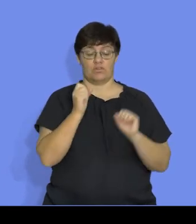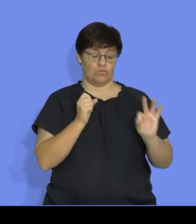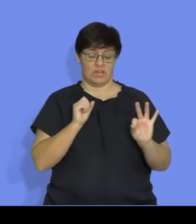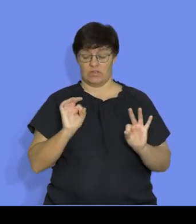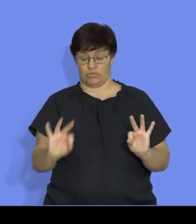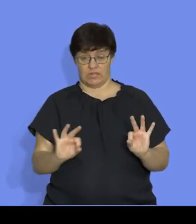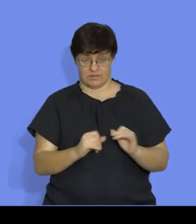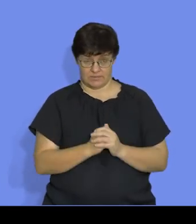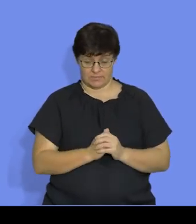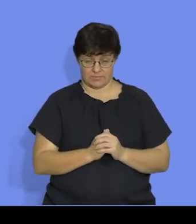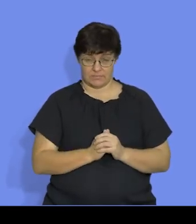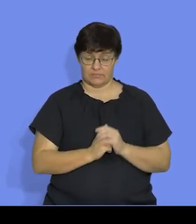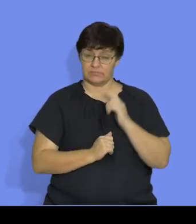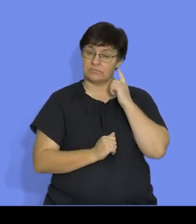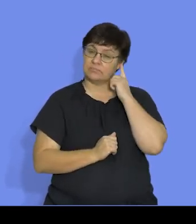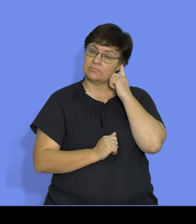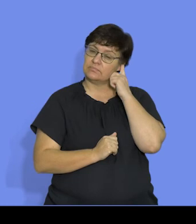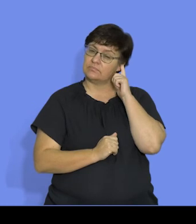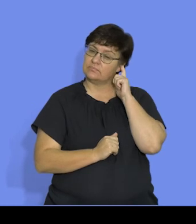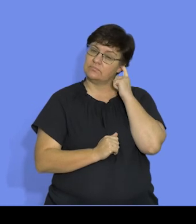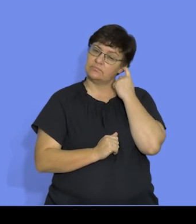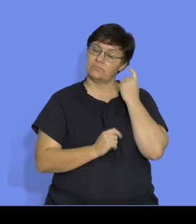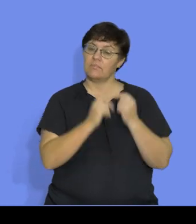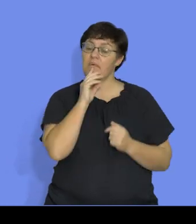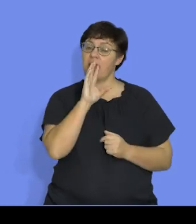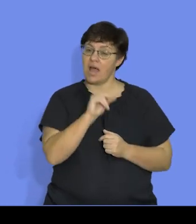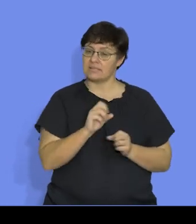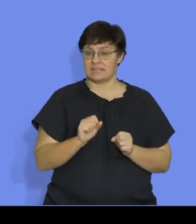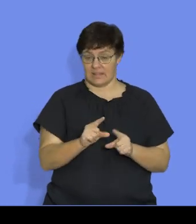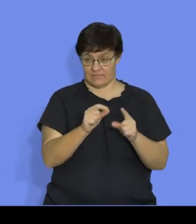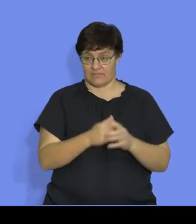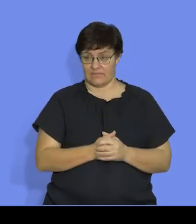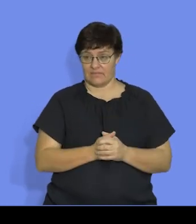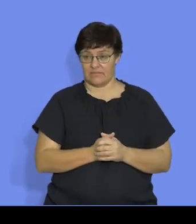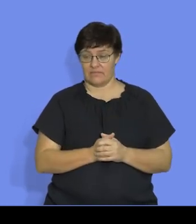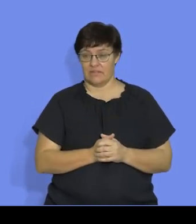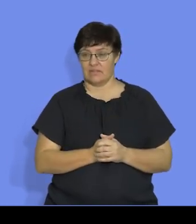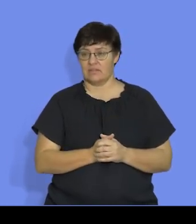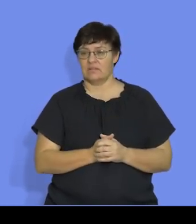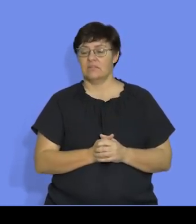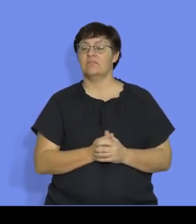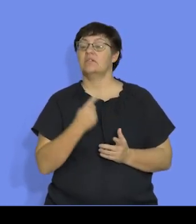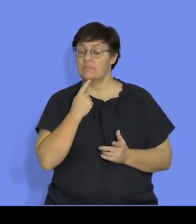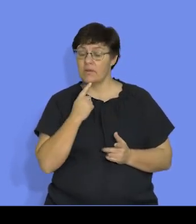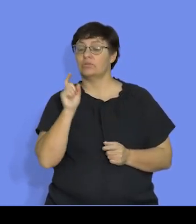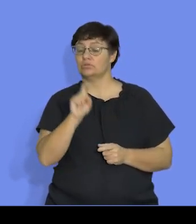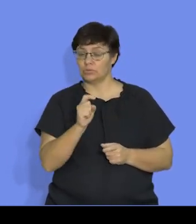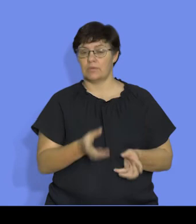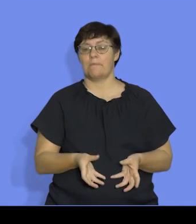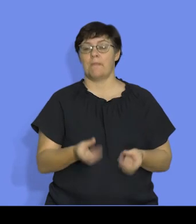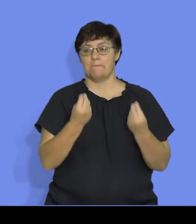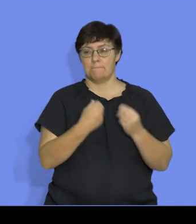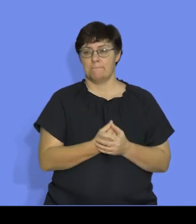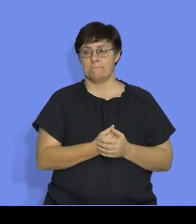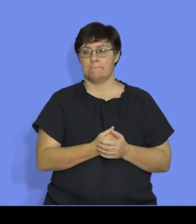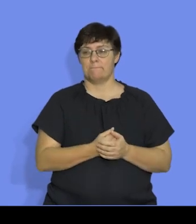terms of the patterns. I'm going to ask you guys to do that for yourselves. And you should get